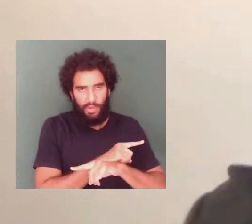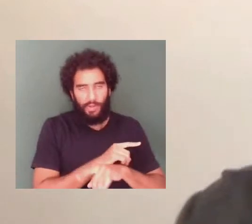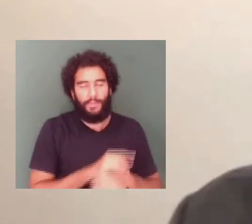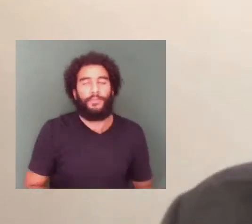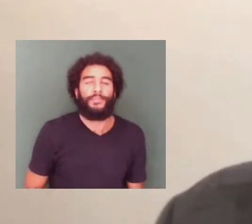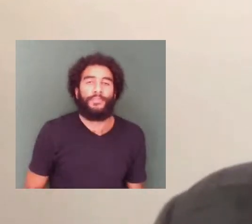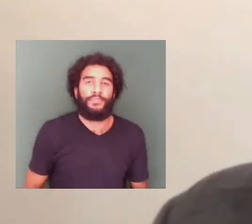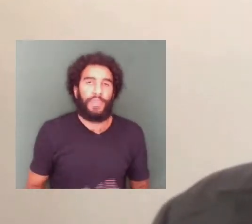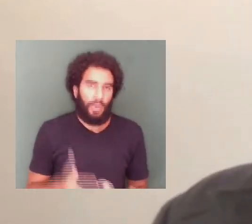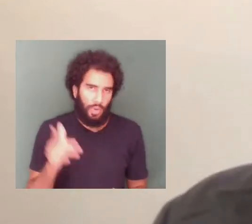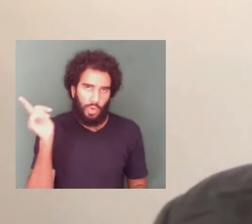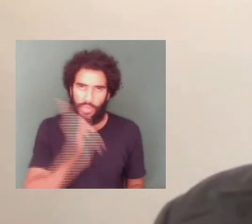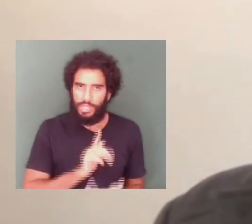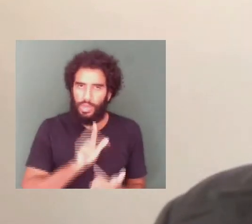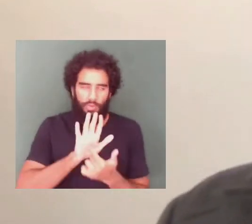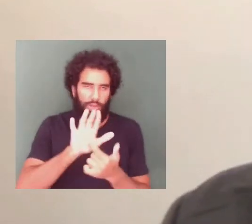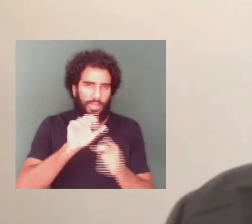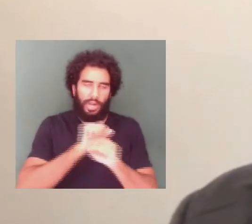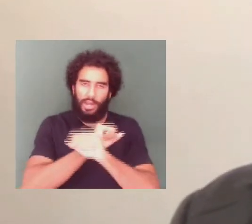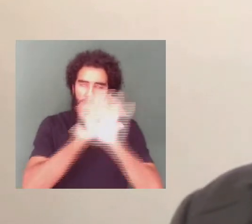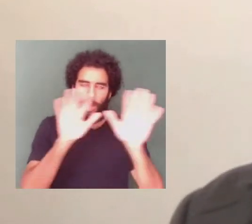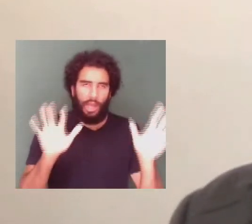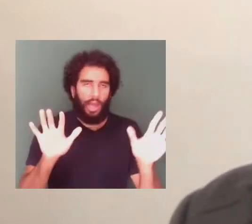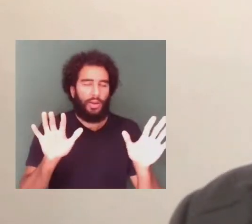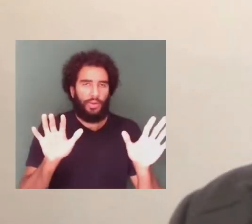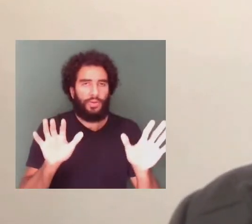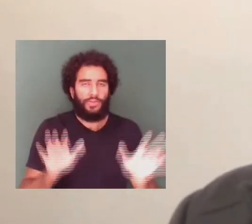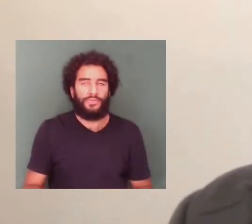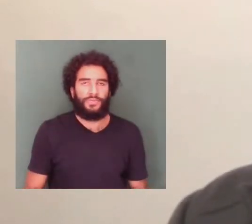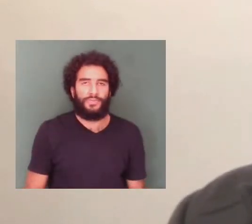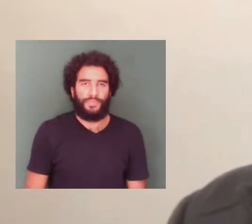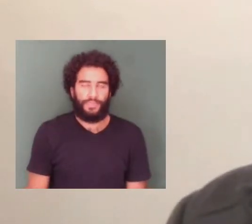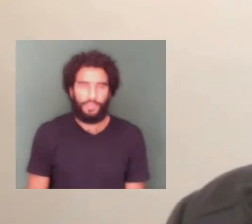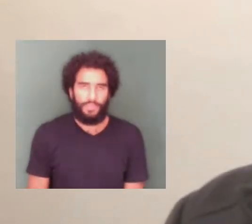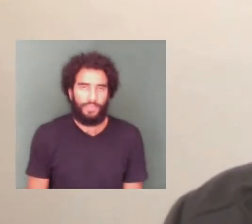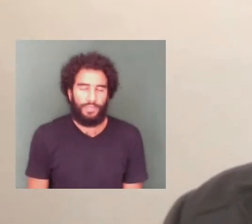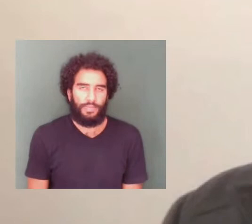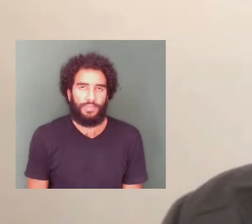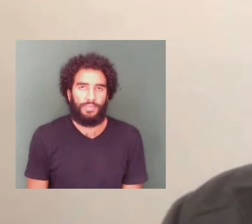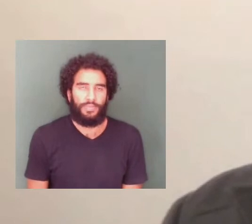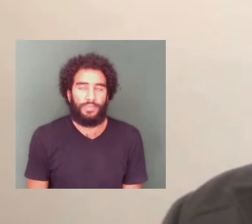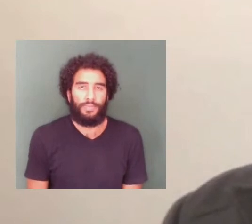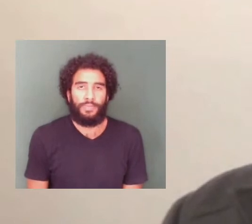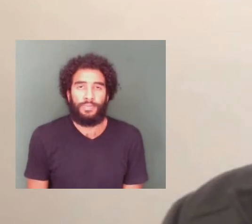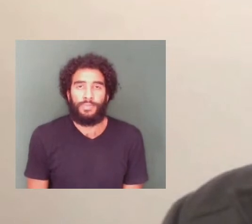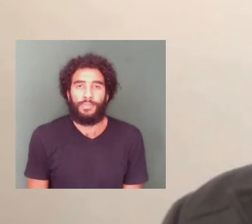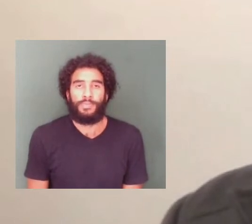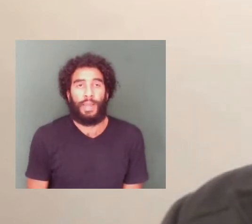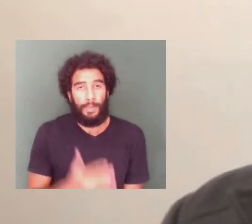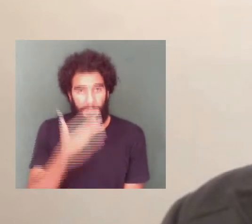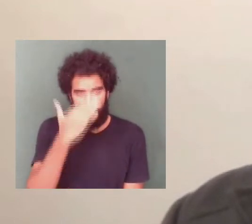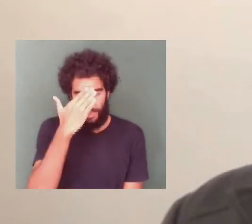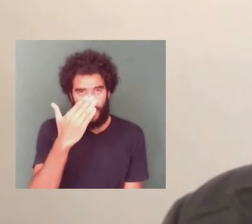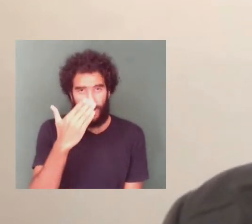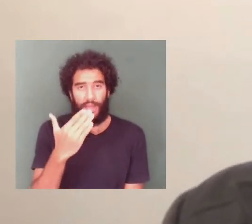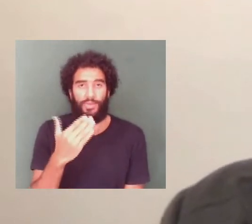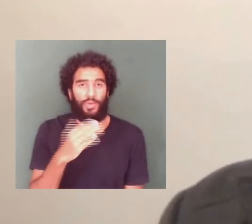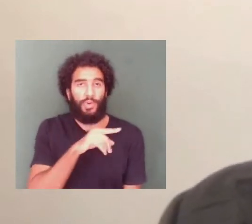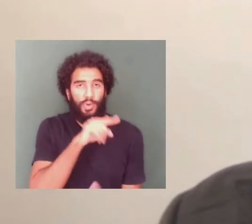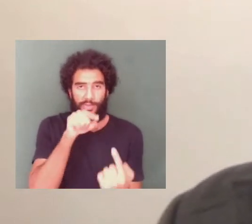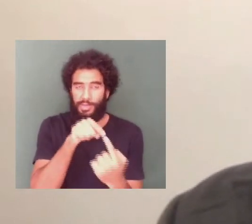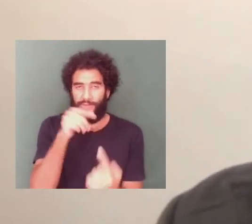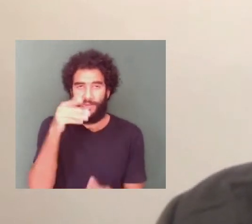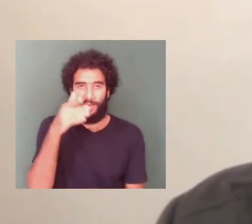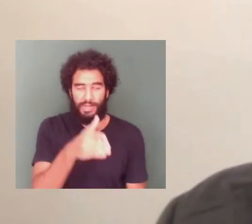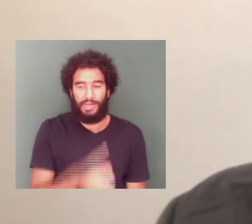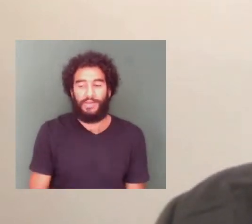that have really gone against the law? And what are the penalties and fees that